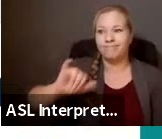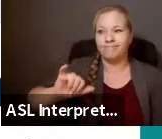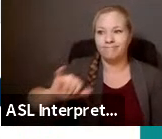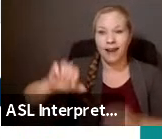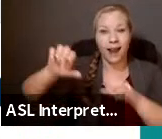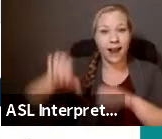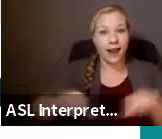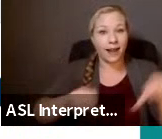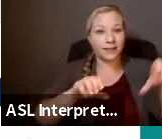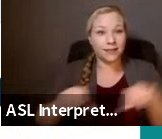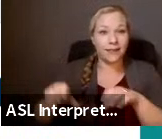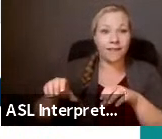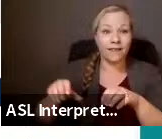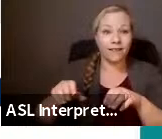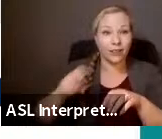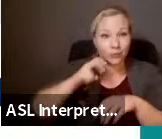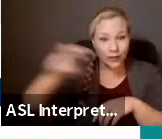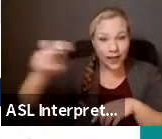of other